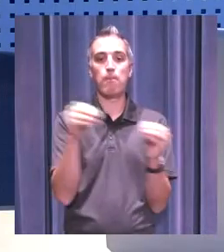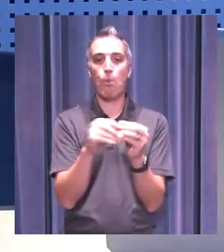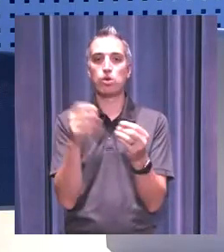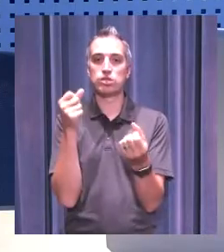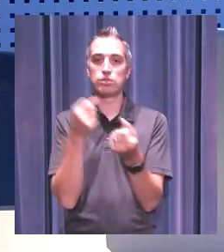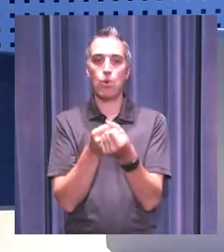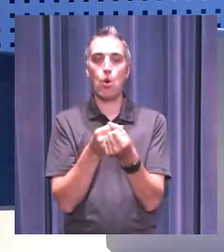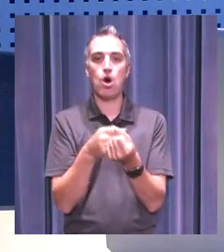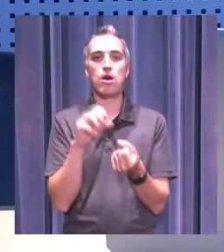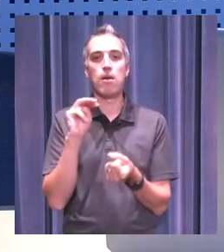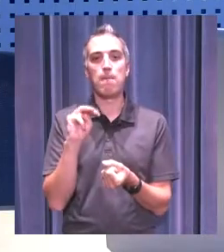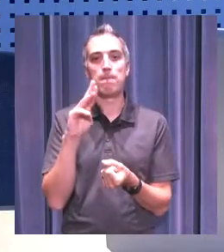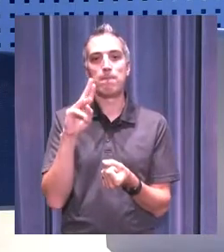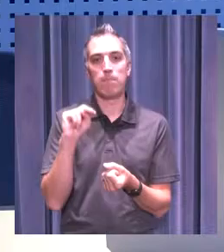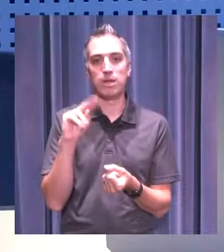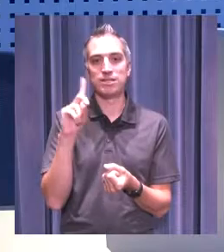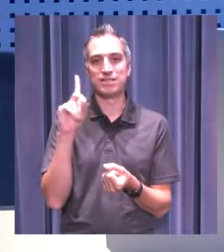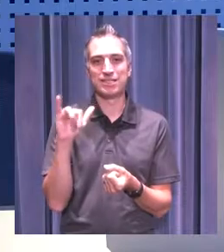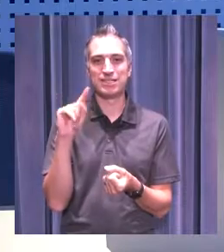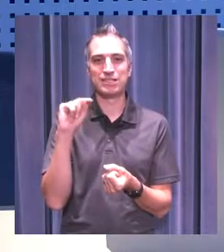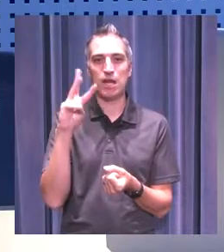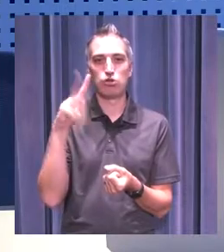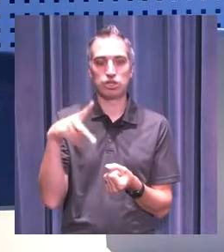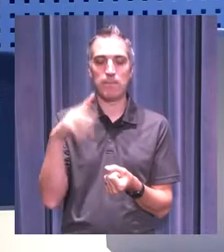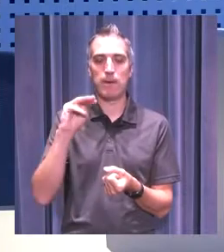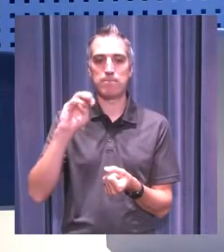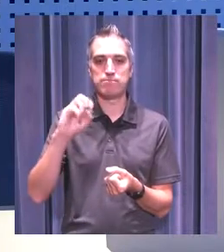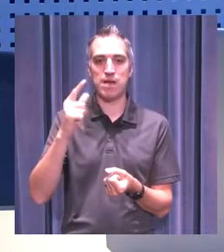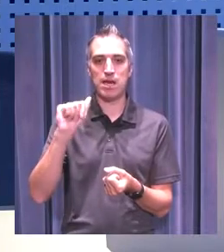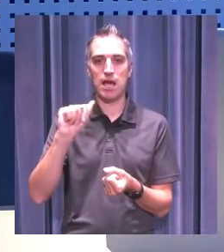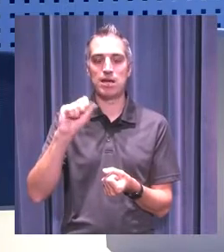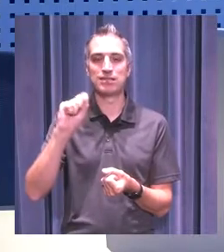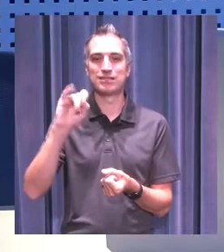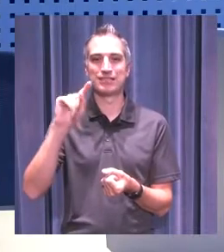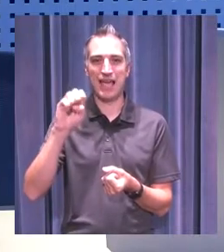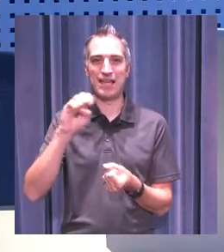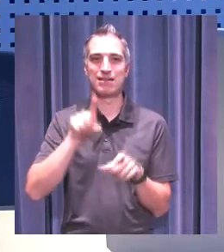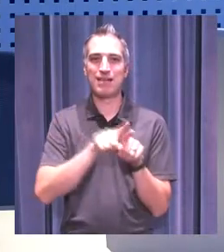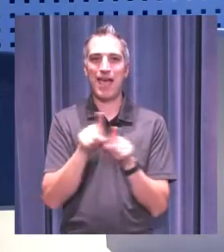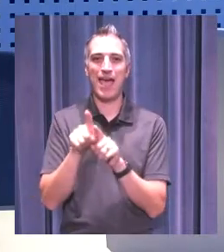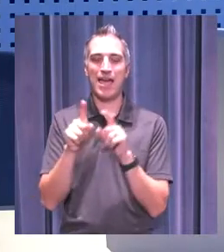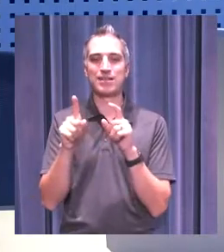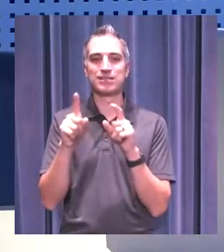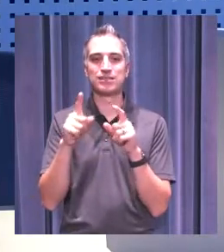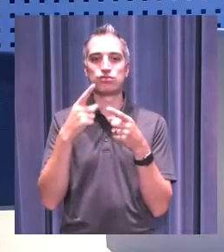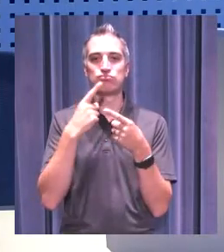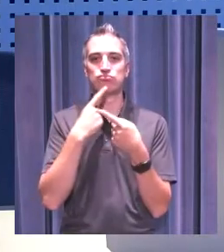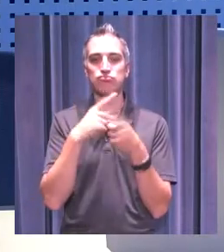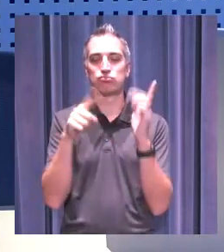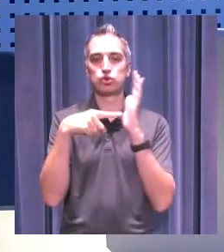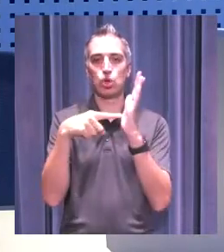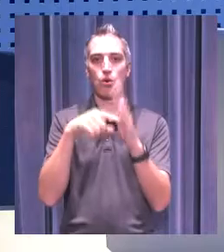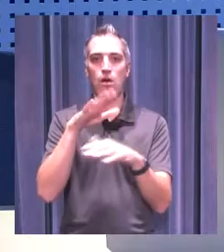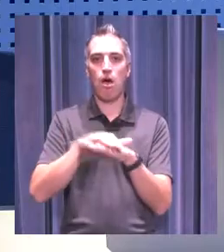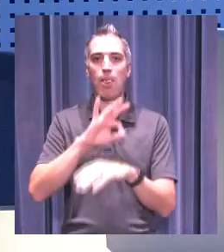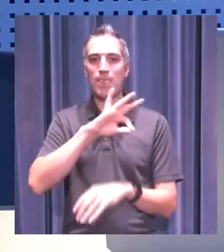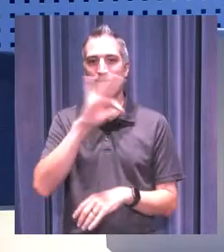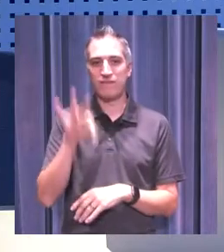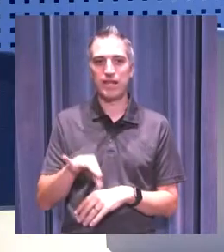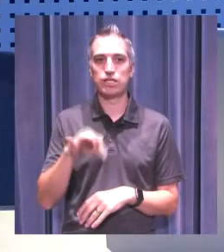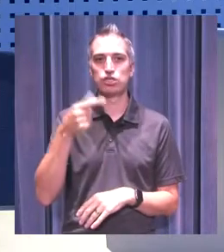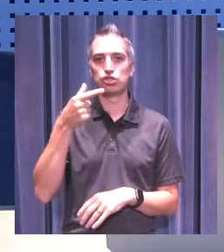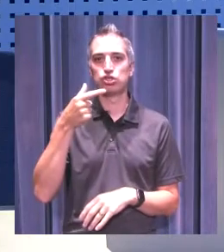of the proposed Mundy Township megasite as advertised or shown on the Flint